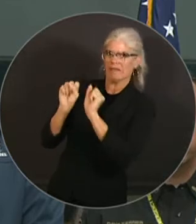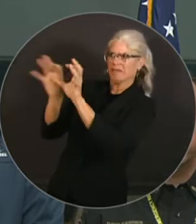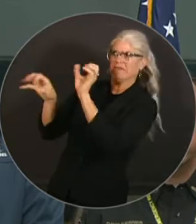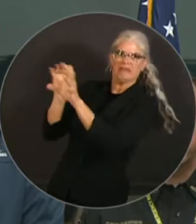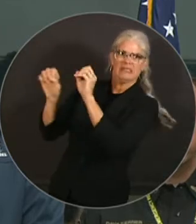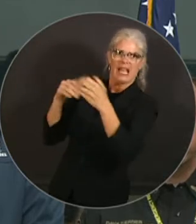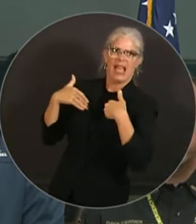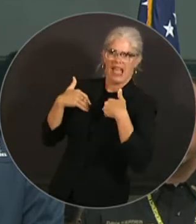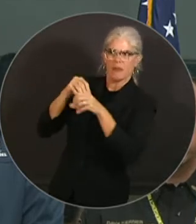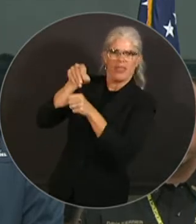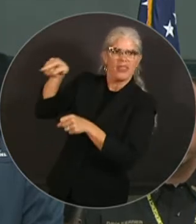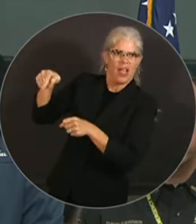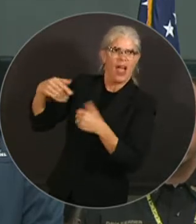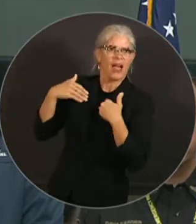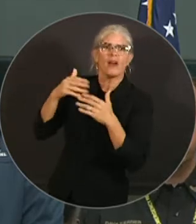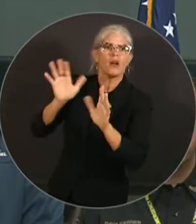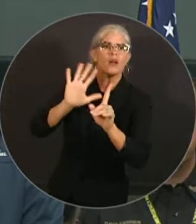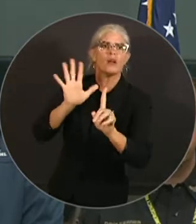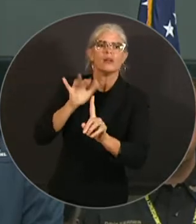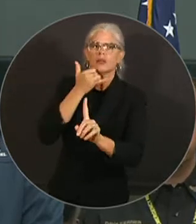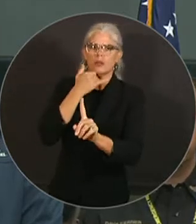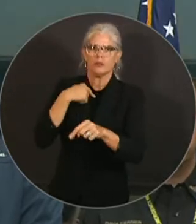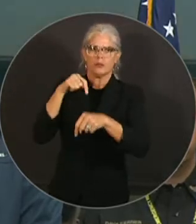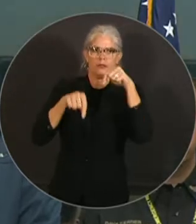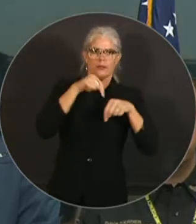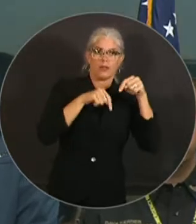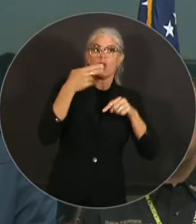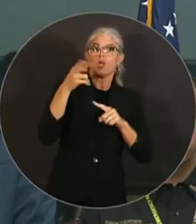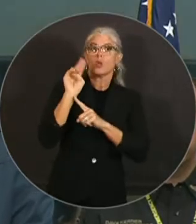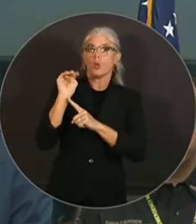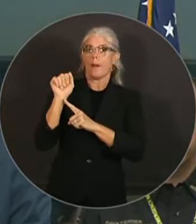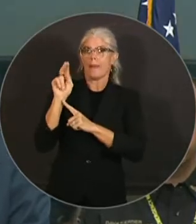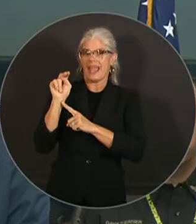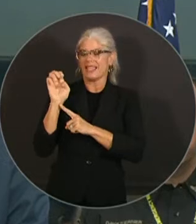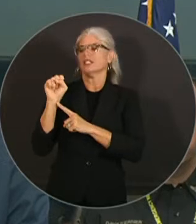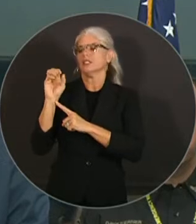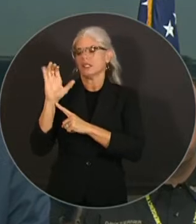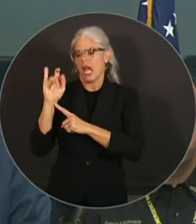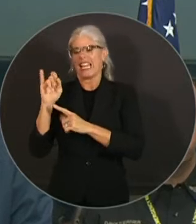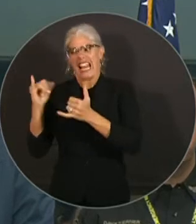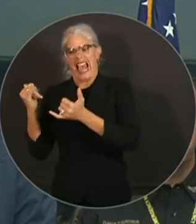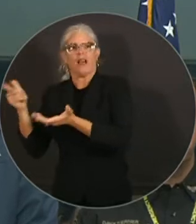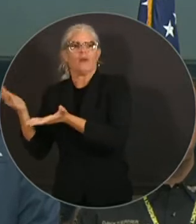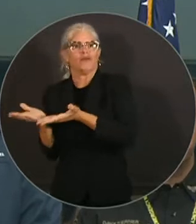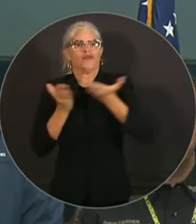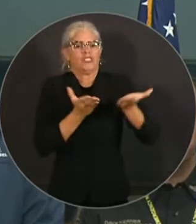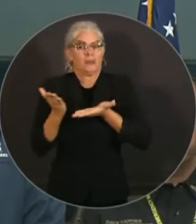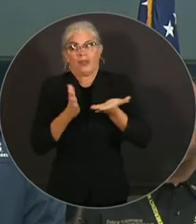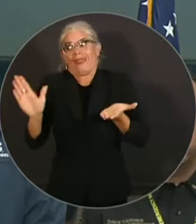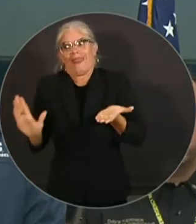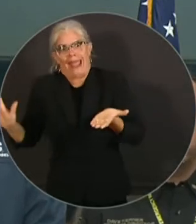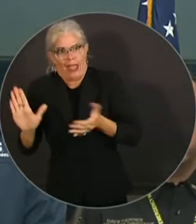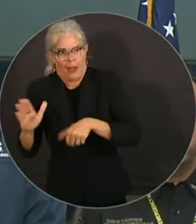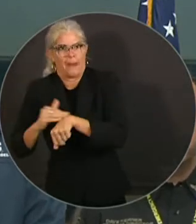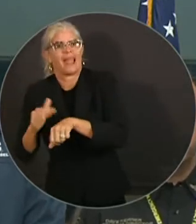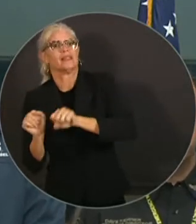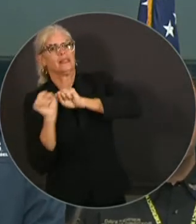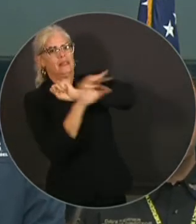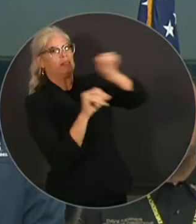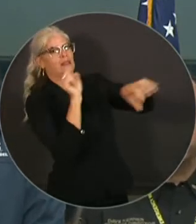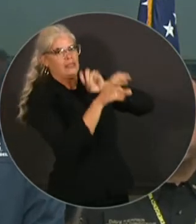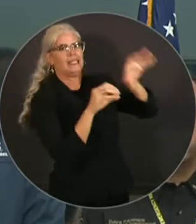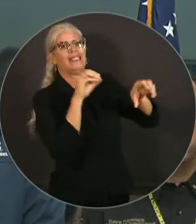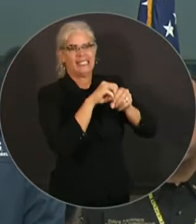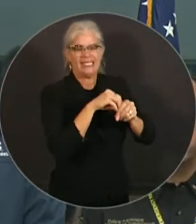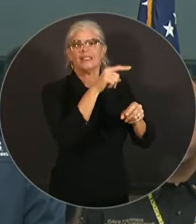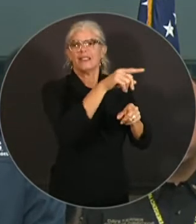and coordinating veterinary assistance post-landfall for Hillsborough County. So the linemen that